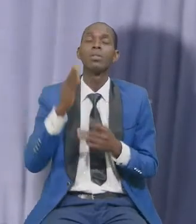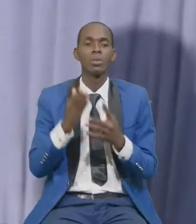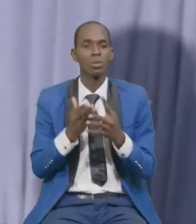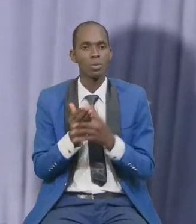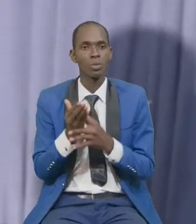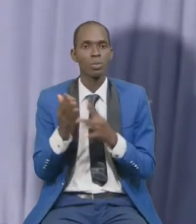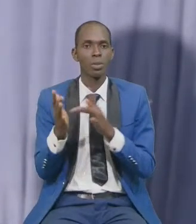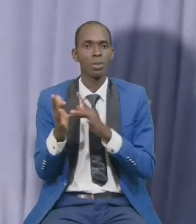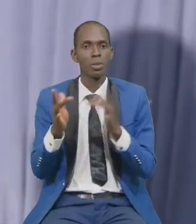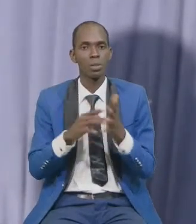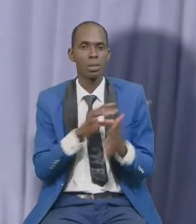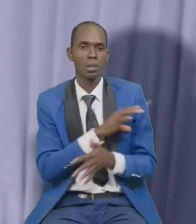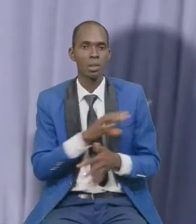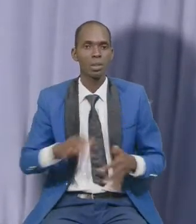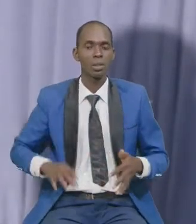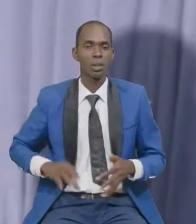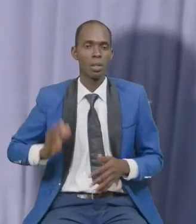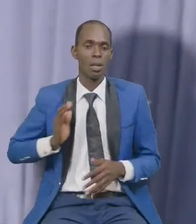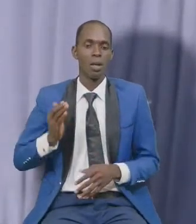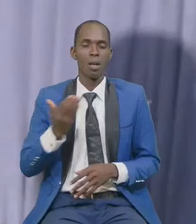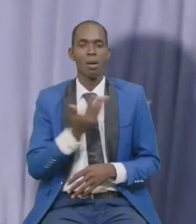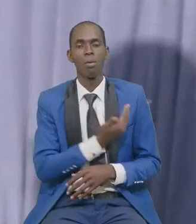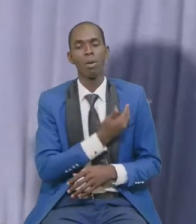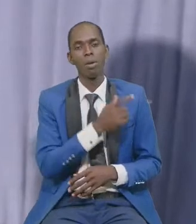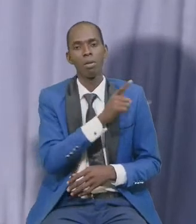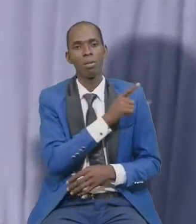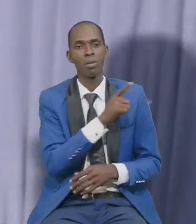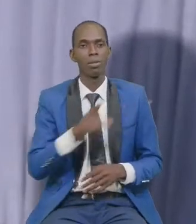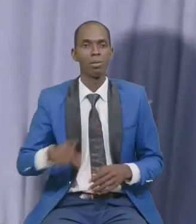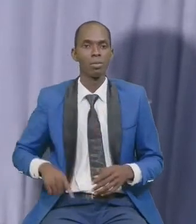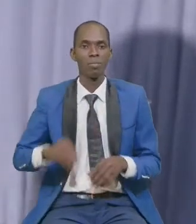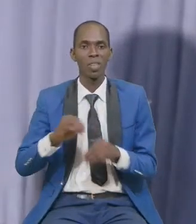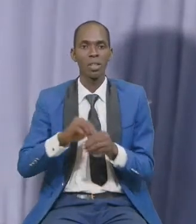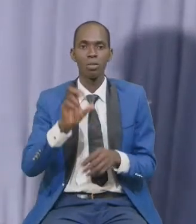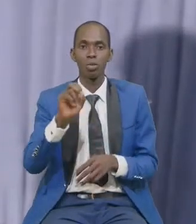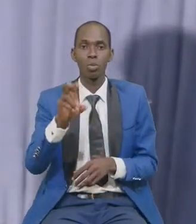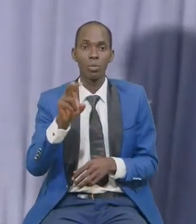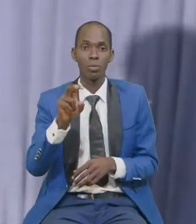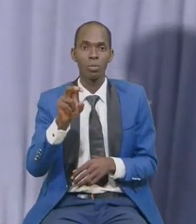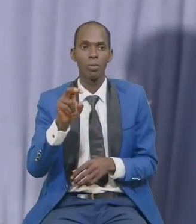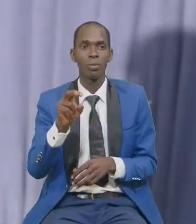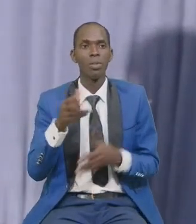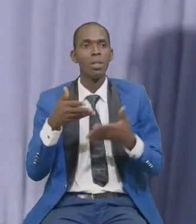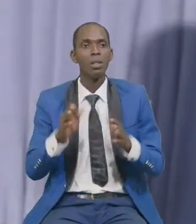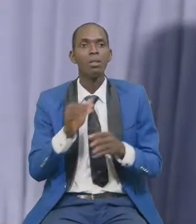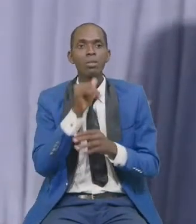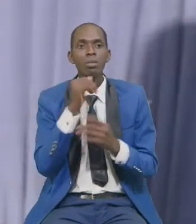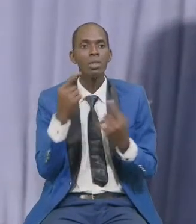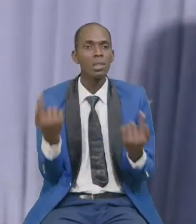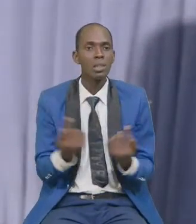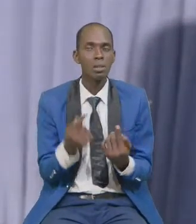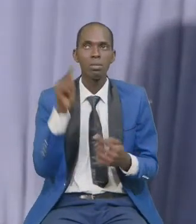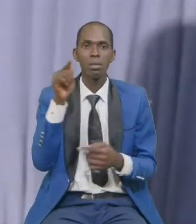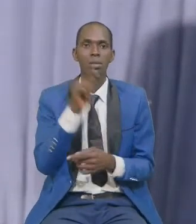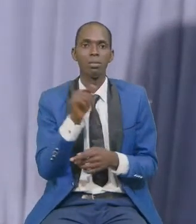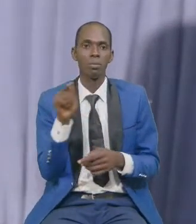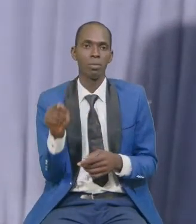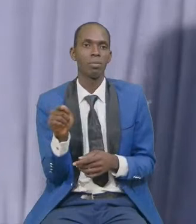through Jesus Christ our Lord. Verse 12, let not sin